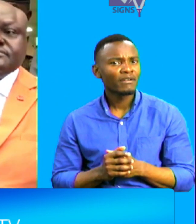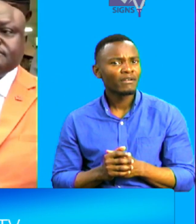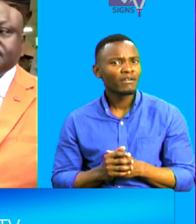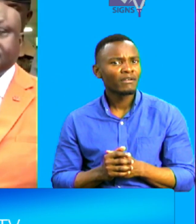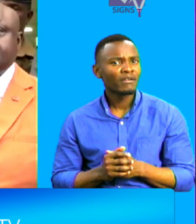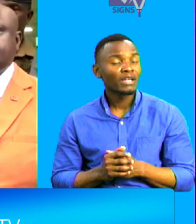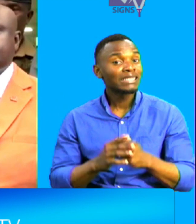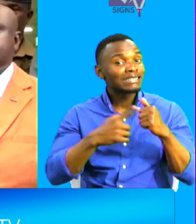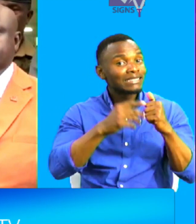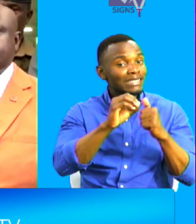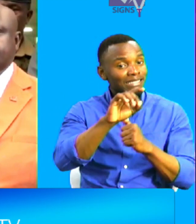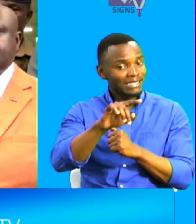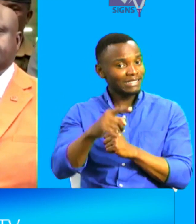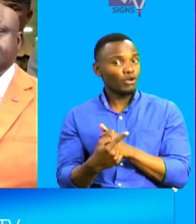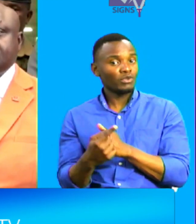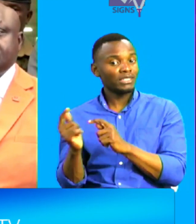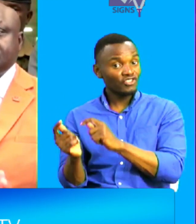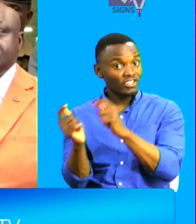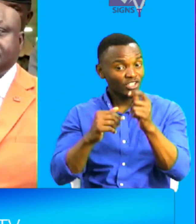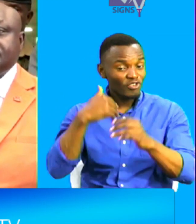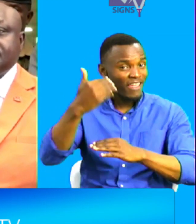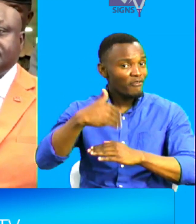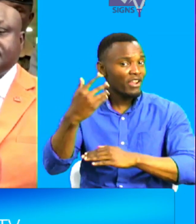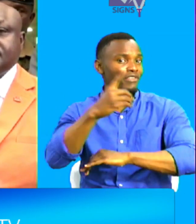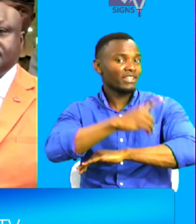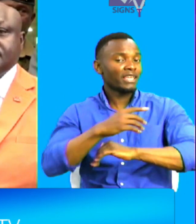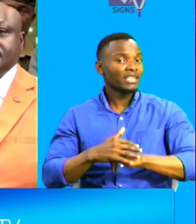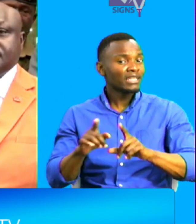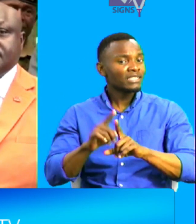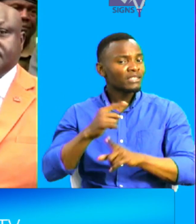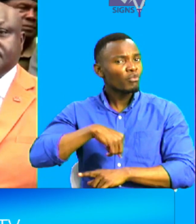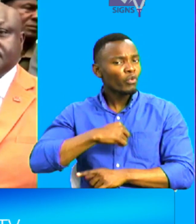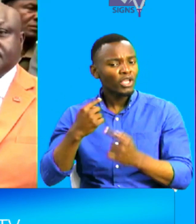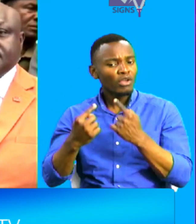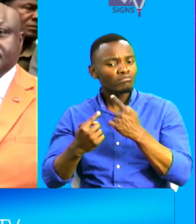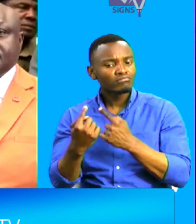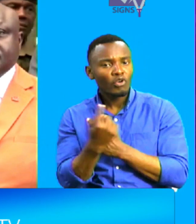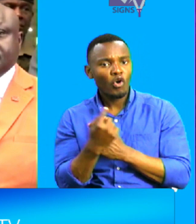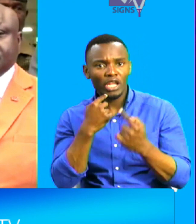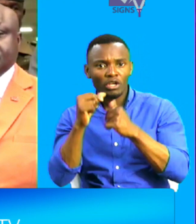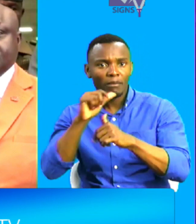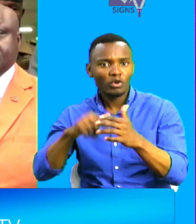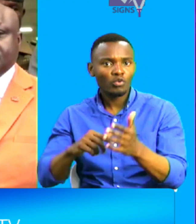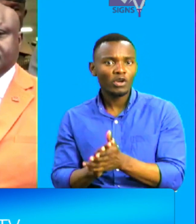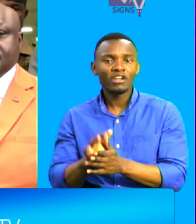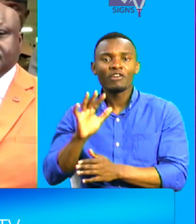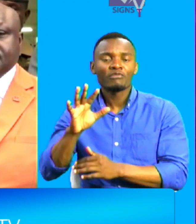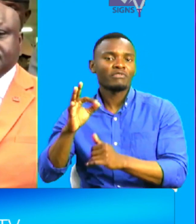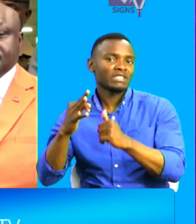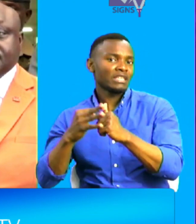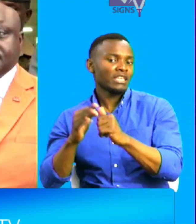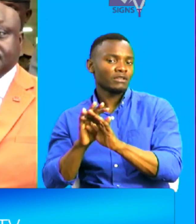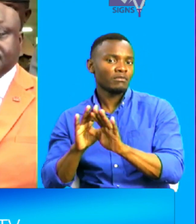per day. 60,000 transactions every day. And we're only talking about 58 transactions. So what we want to